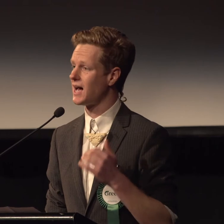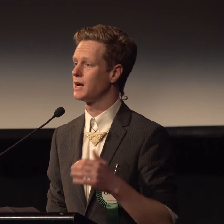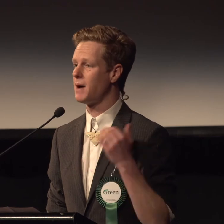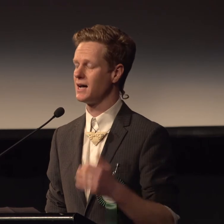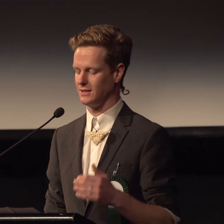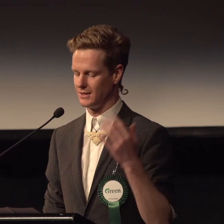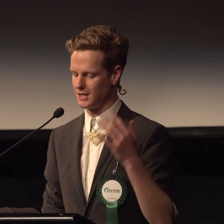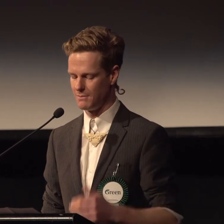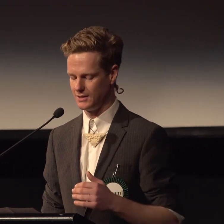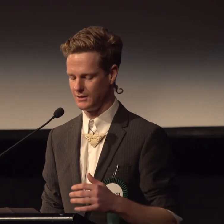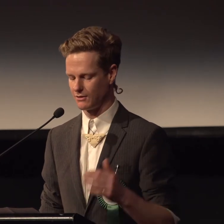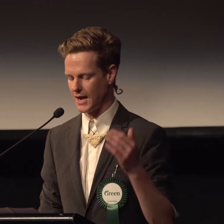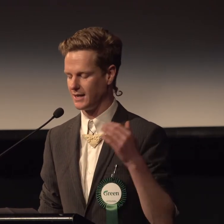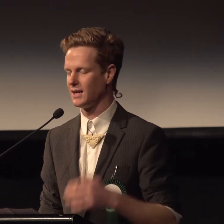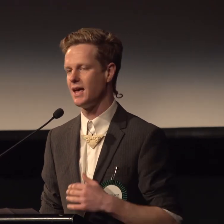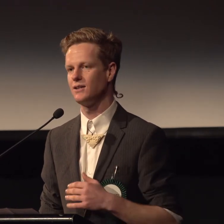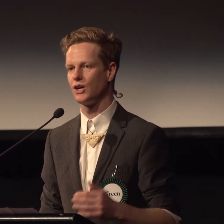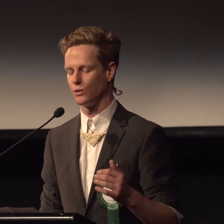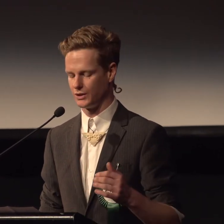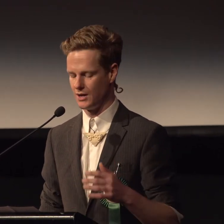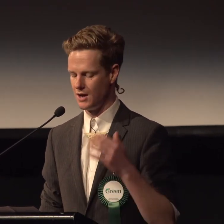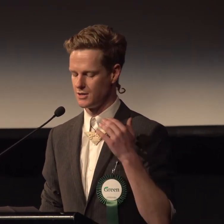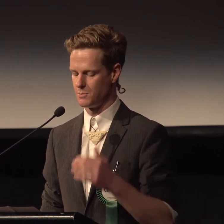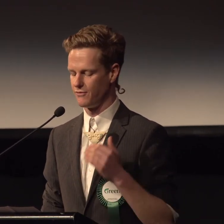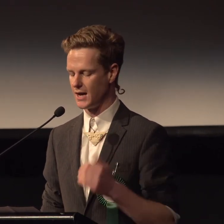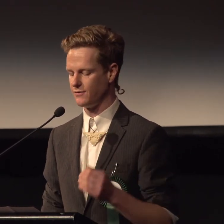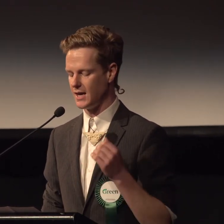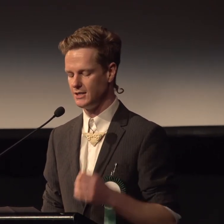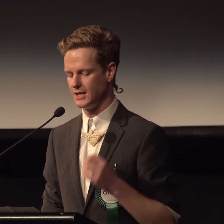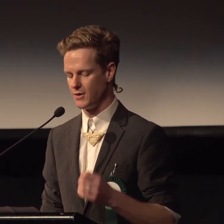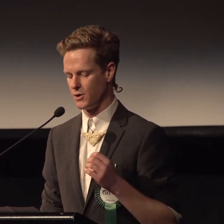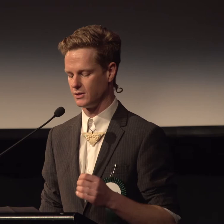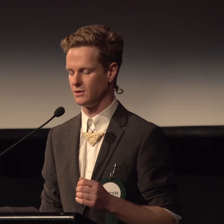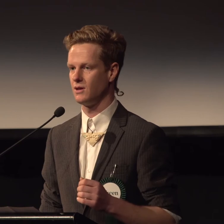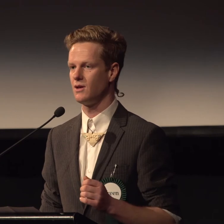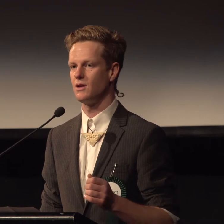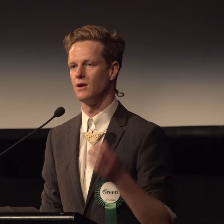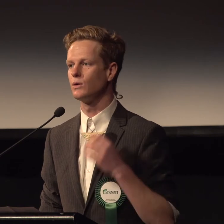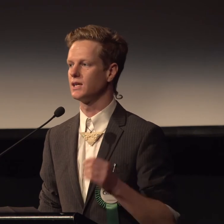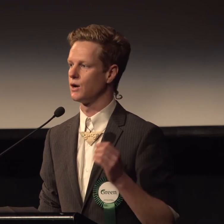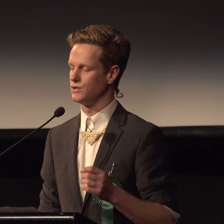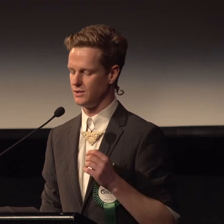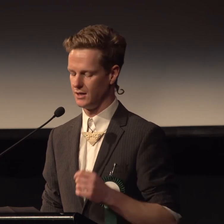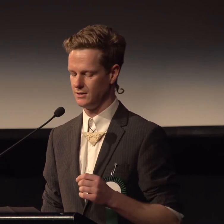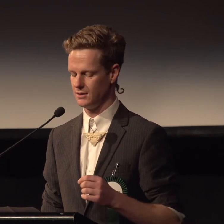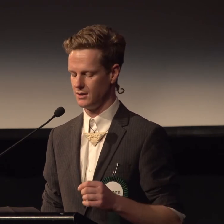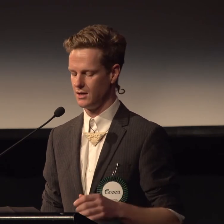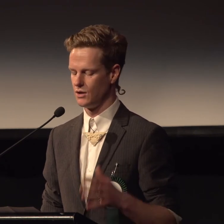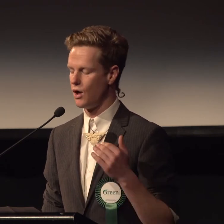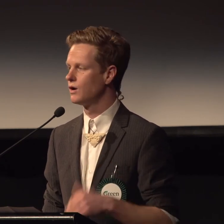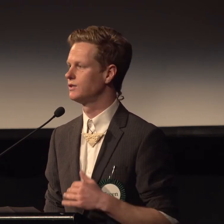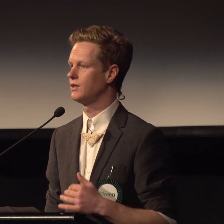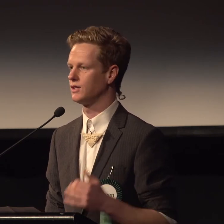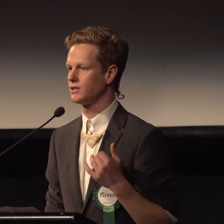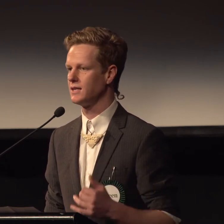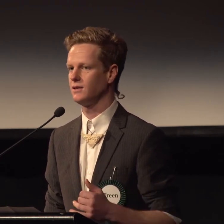at its heart a party that is committed to creating a land and a culture that provides for each and every person in Aotearoa New Zealand,